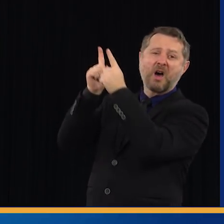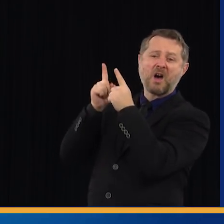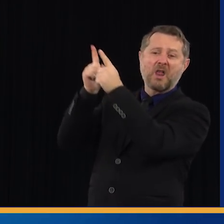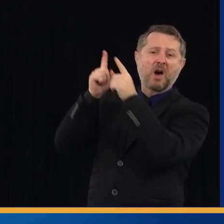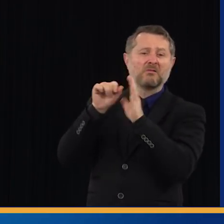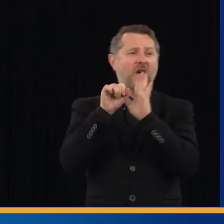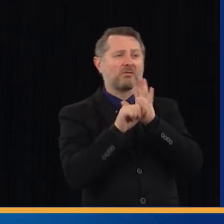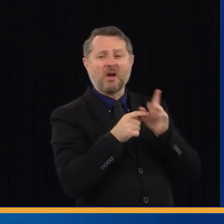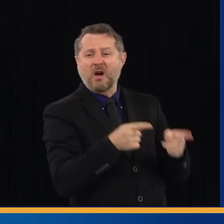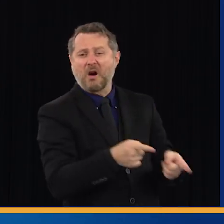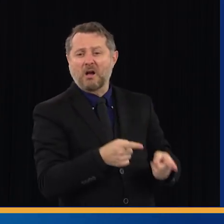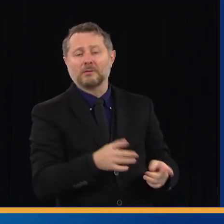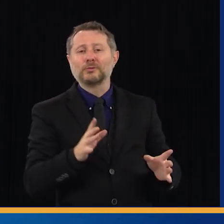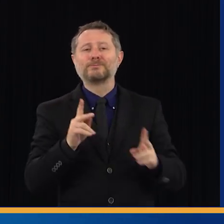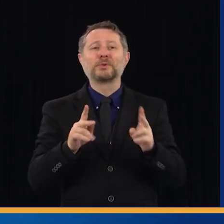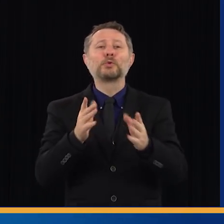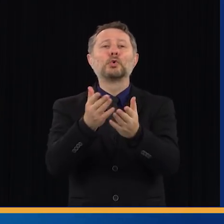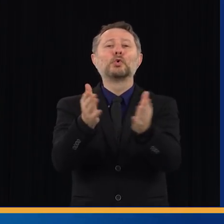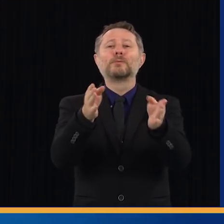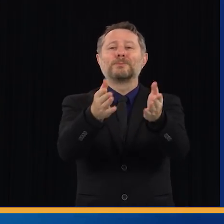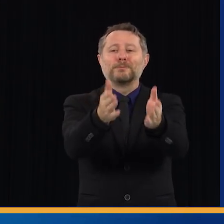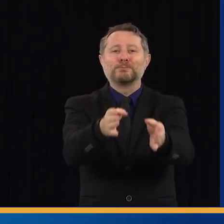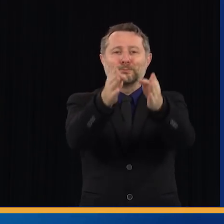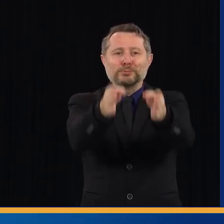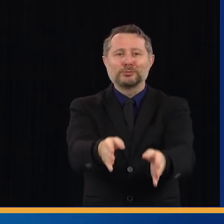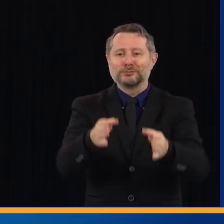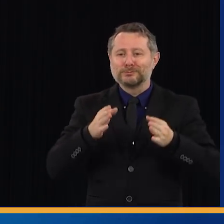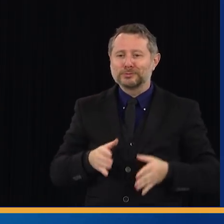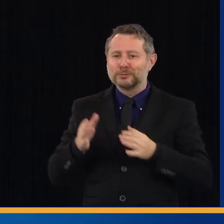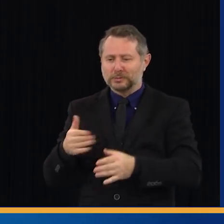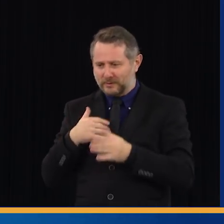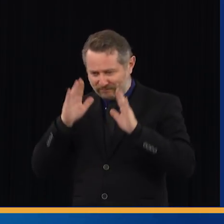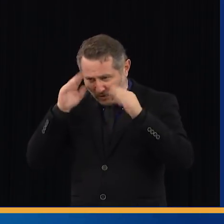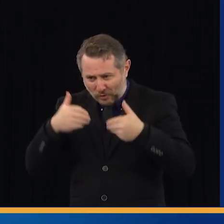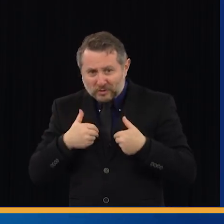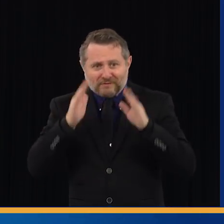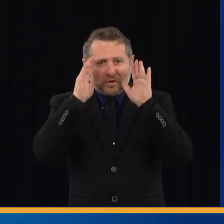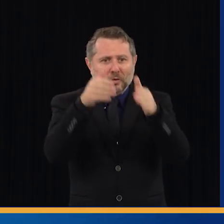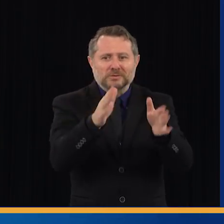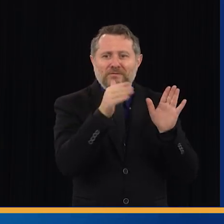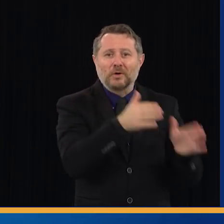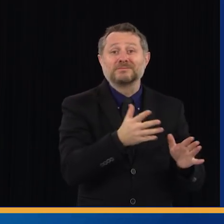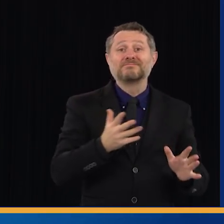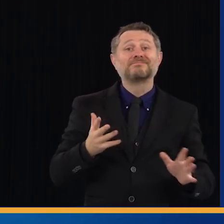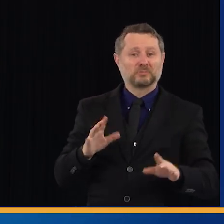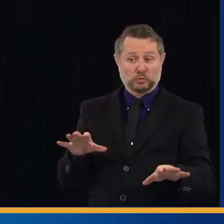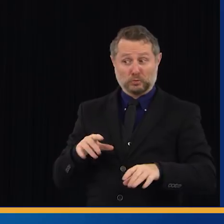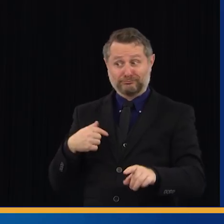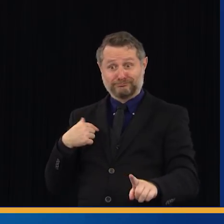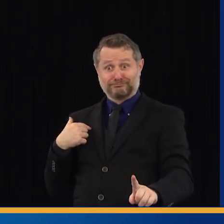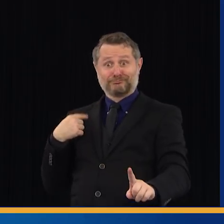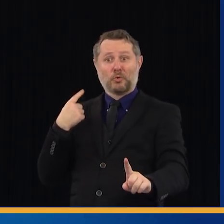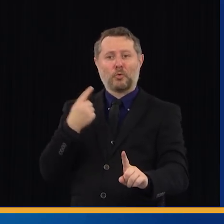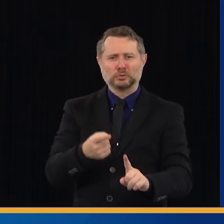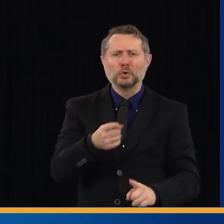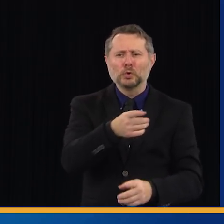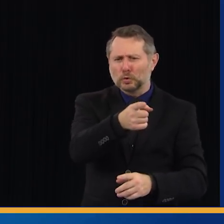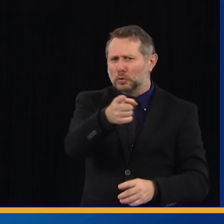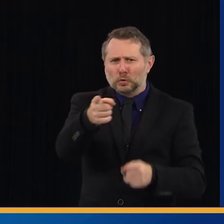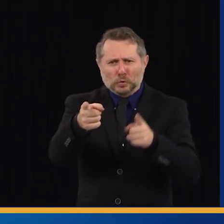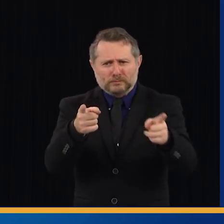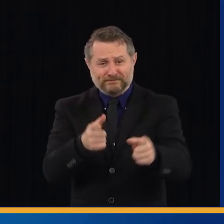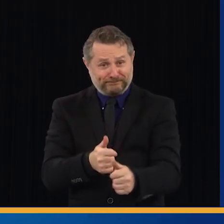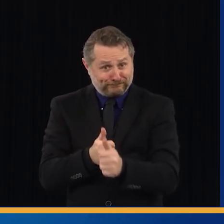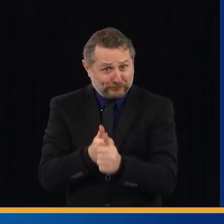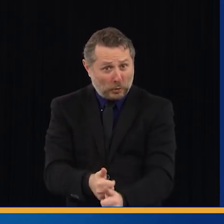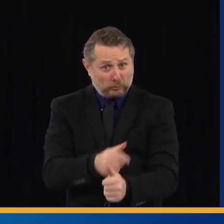about what people decide to do and what people have decided to do. They have brought this infection rate down. It's